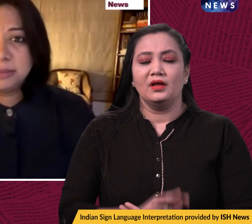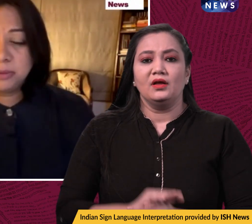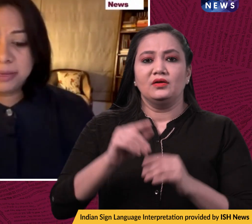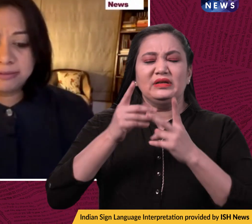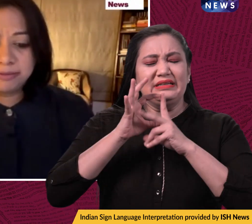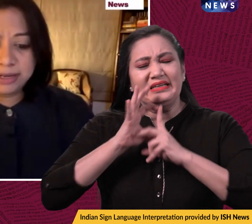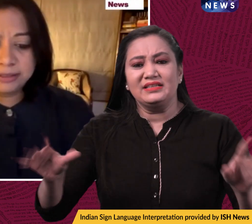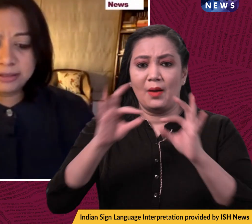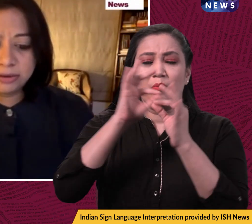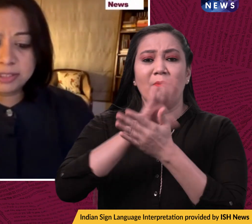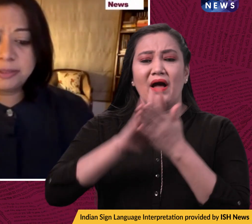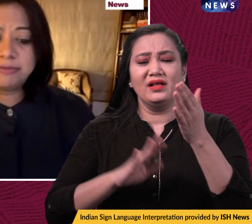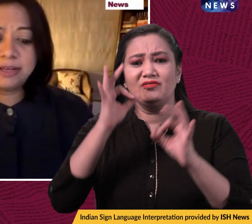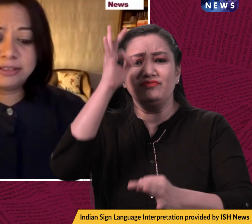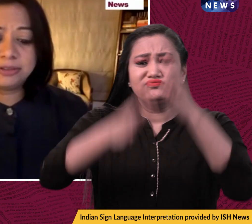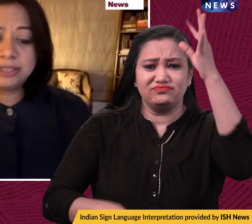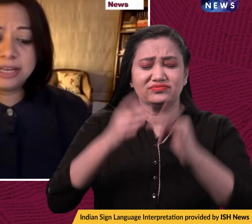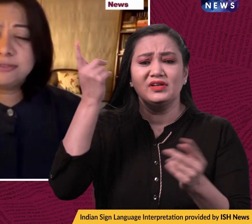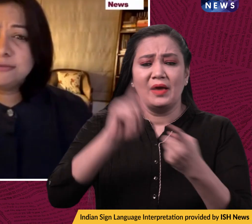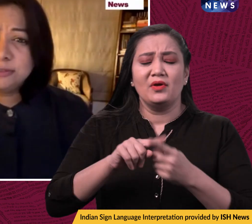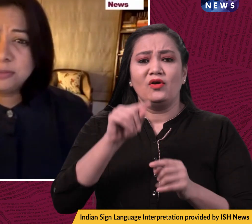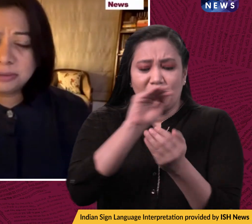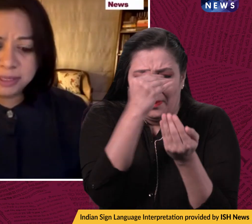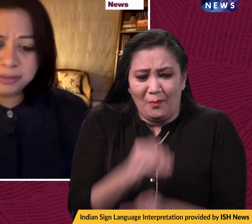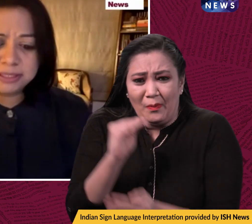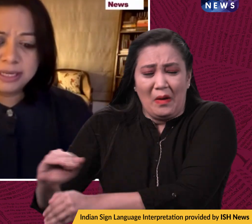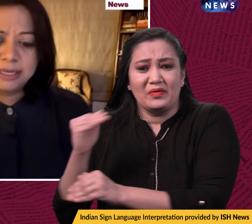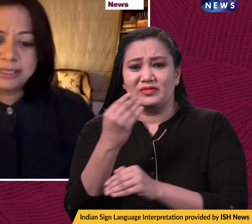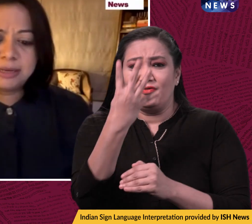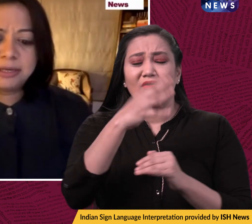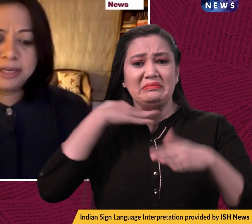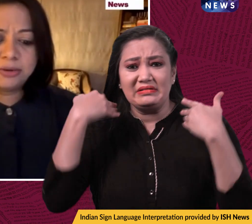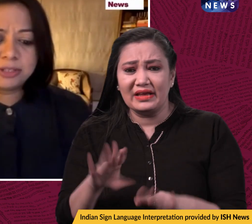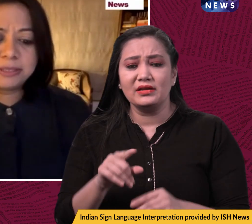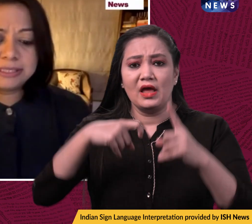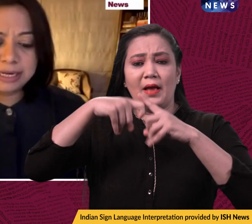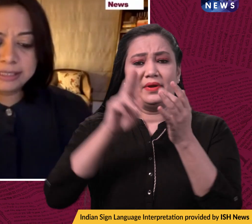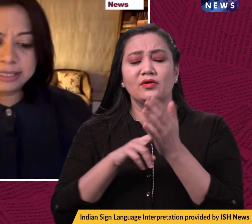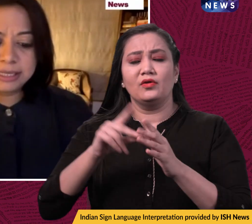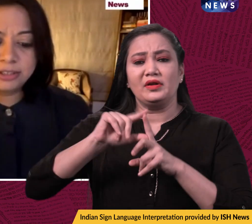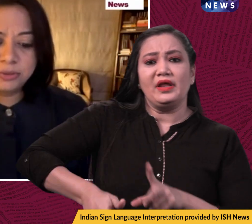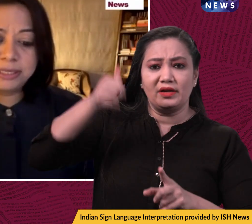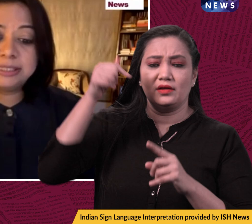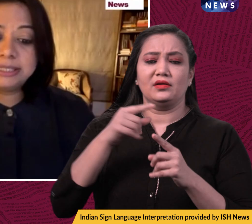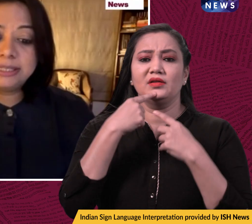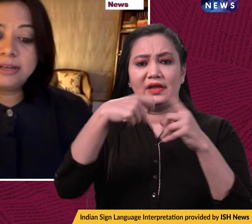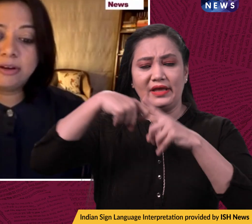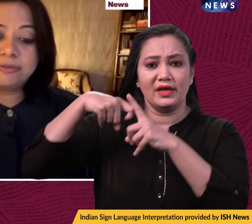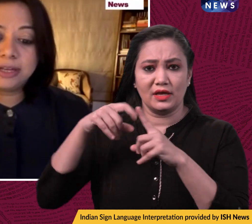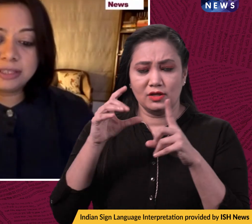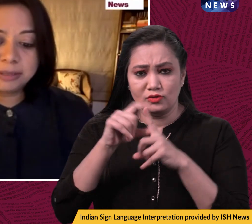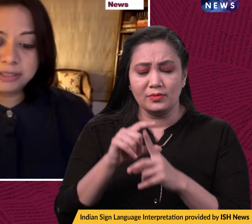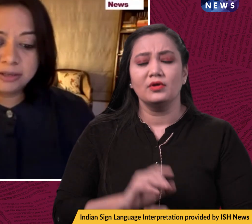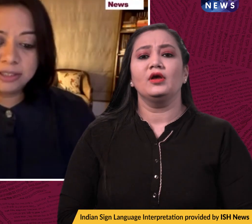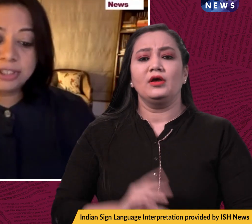the terrible Bhopal fire, or the hospital fire that took the lives of newborn babies, the Kamala Nehru Hospital Director K.K. Dubey, the Dean